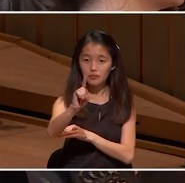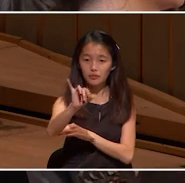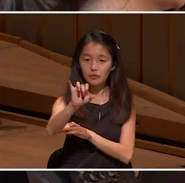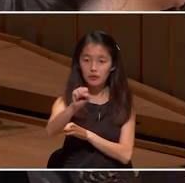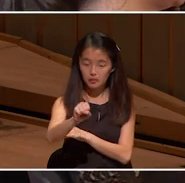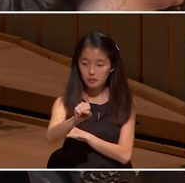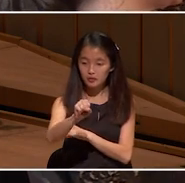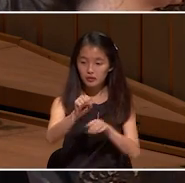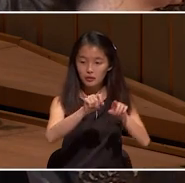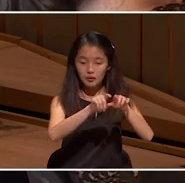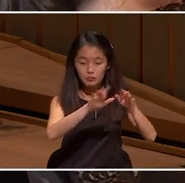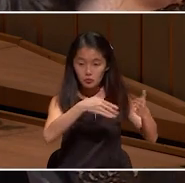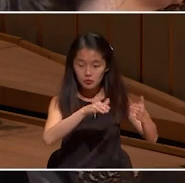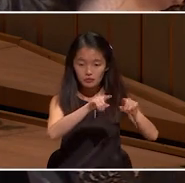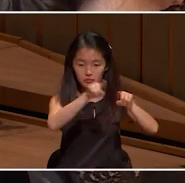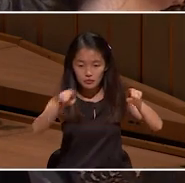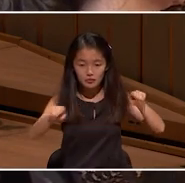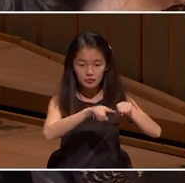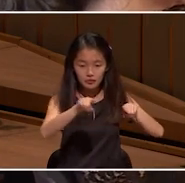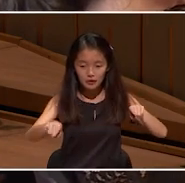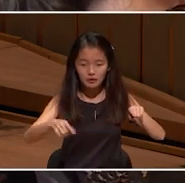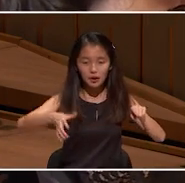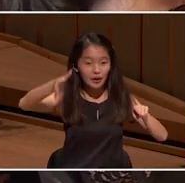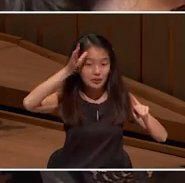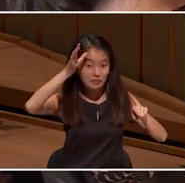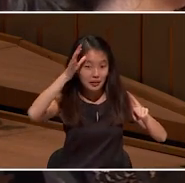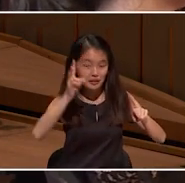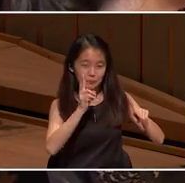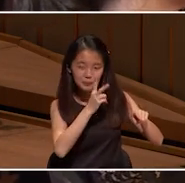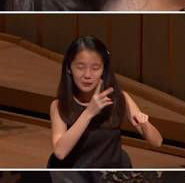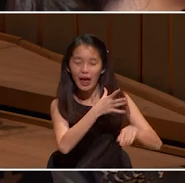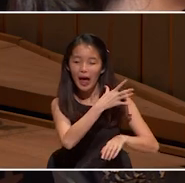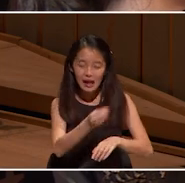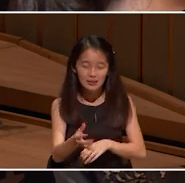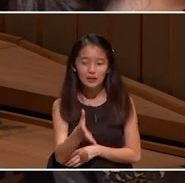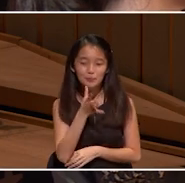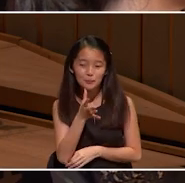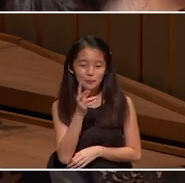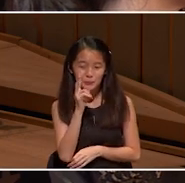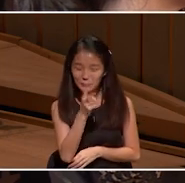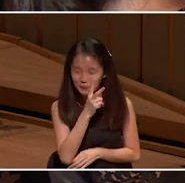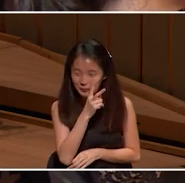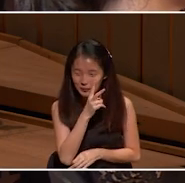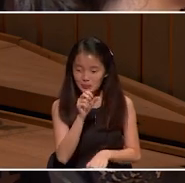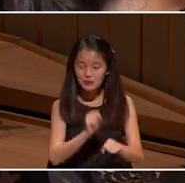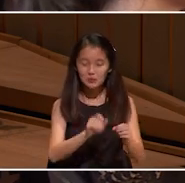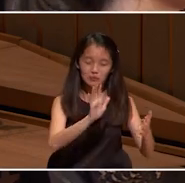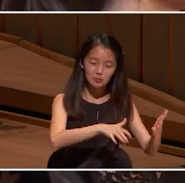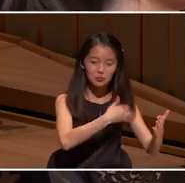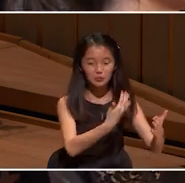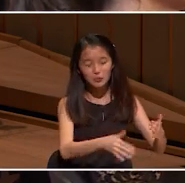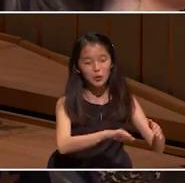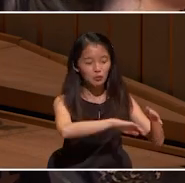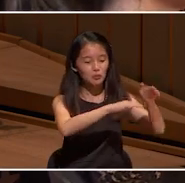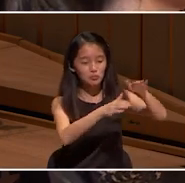the Papa VANDA and the Mama VANDA. And when they return, these two melodies are fused together as a